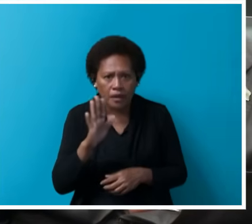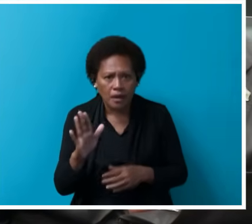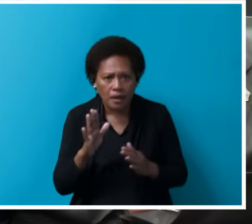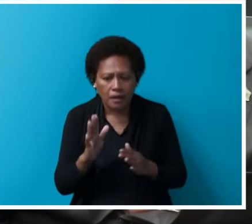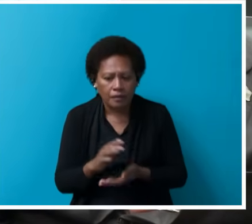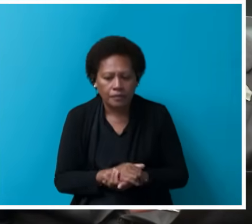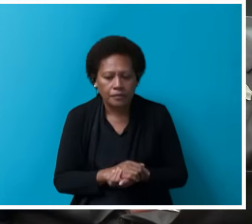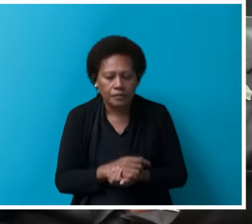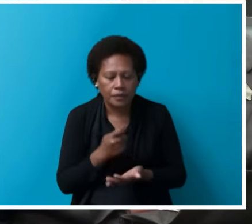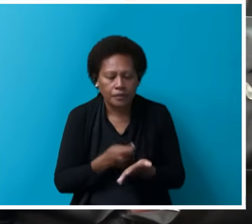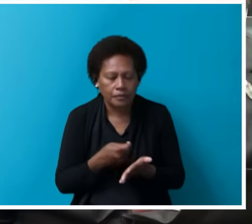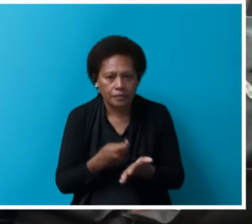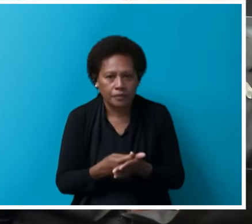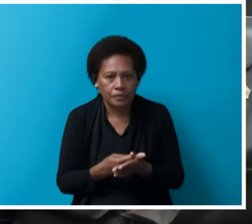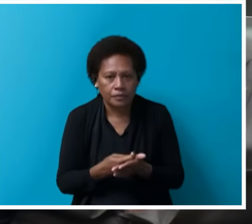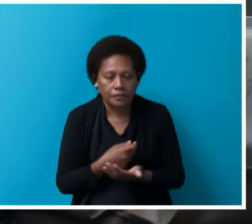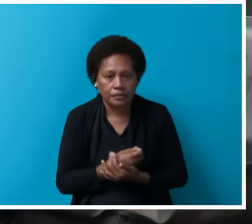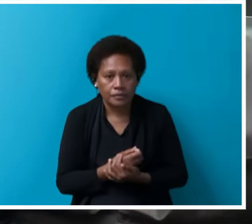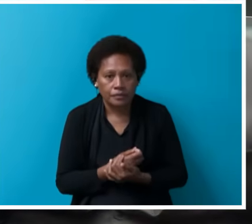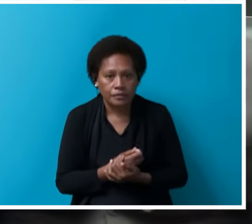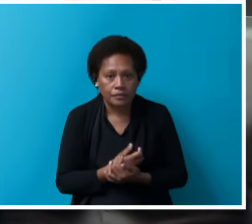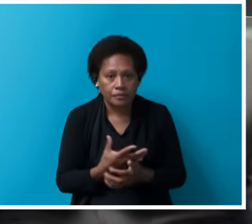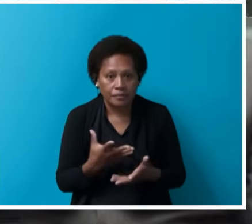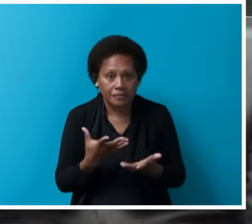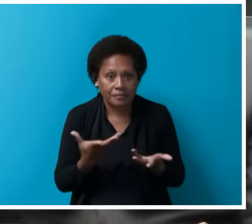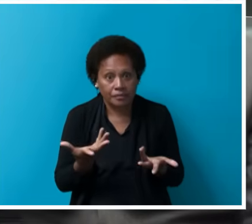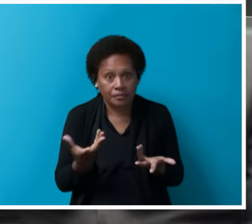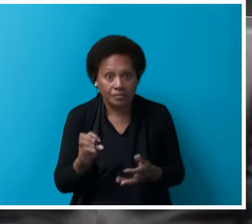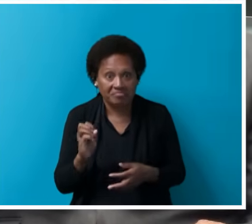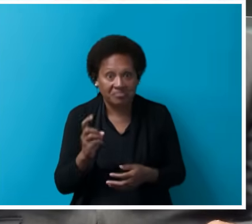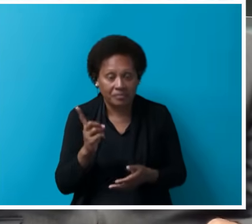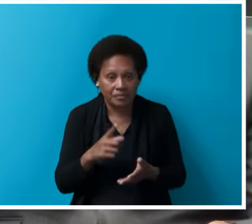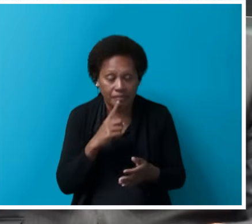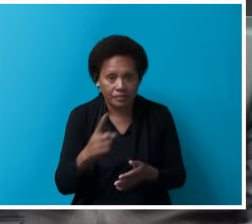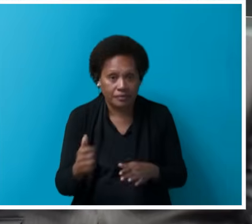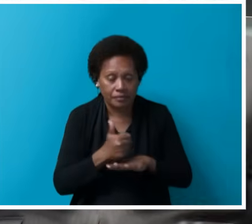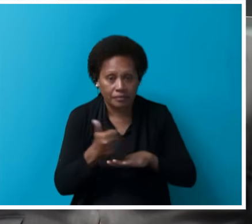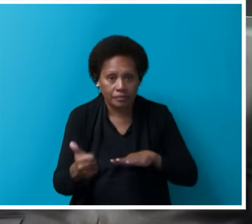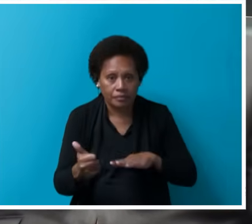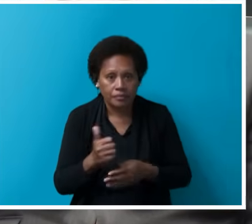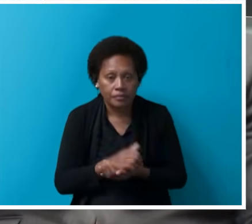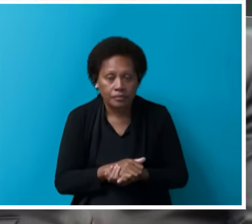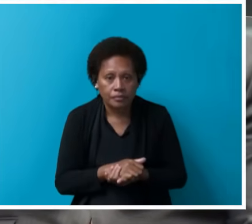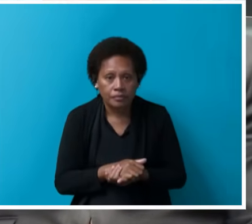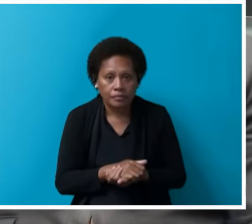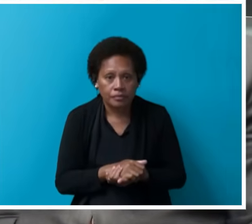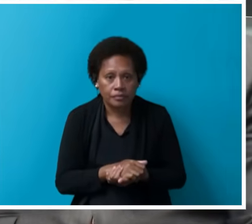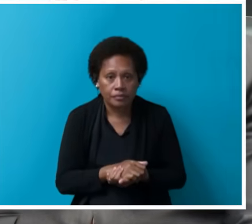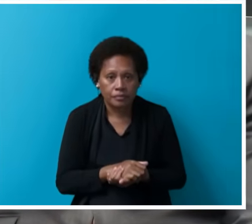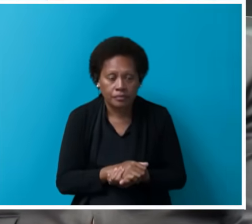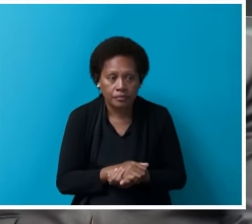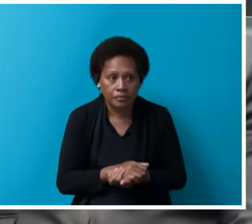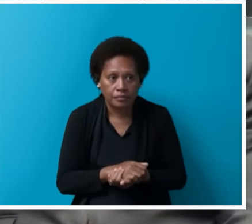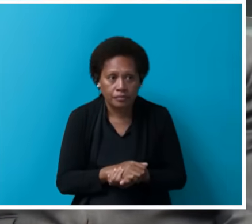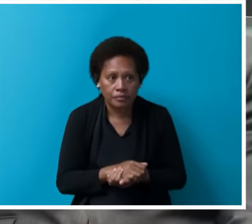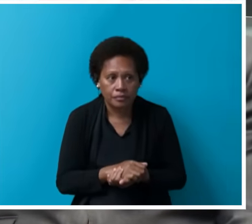no guaranteed price. And that's what he comes and tells in Parliament, Mr. Speaker. That's the people are saying. No, you